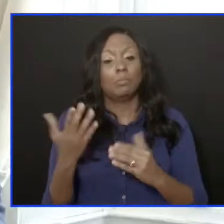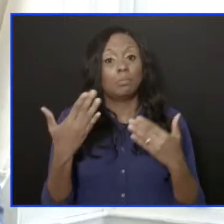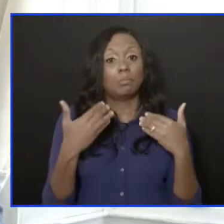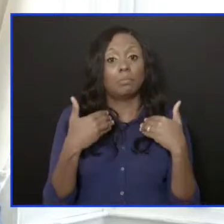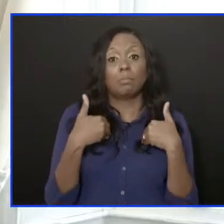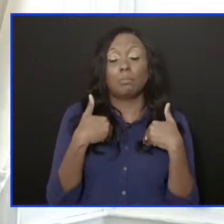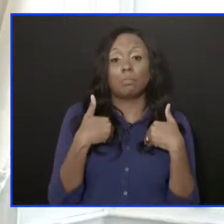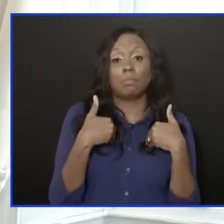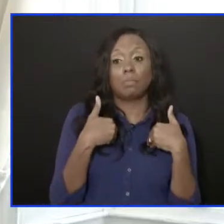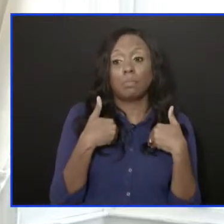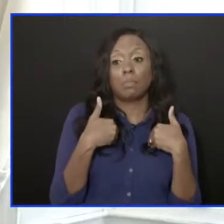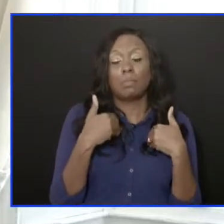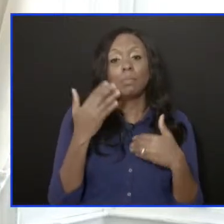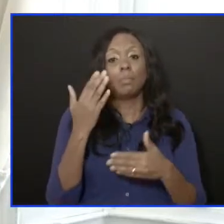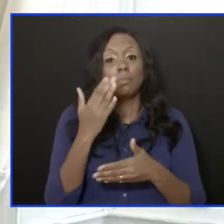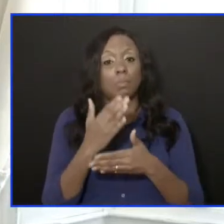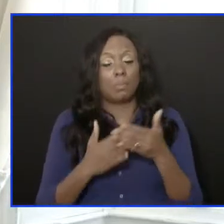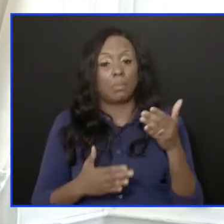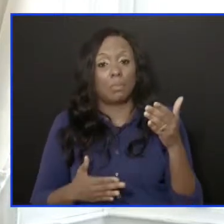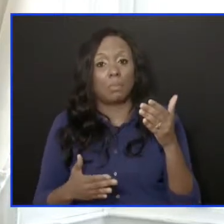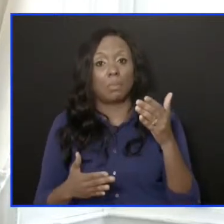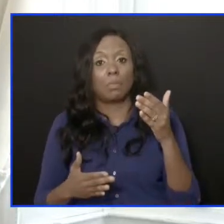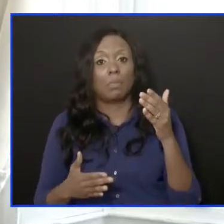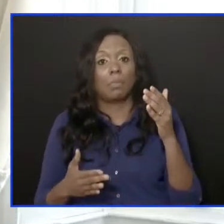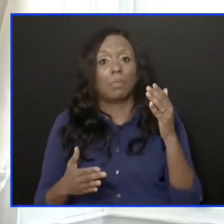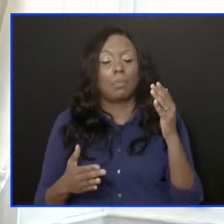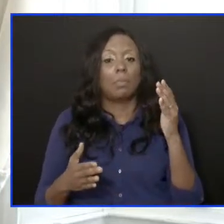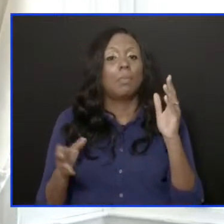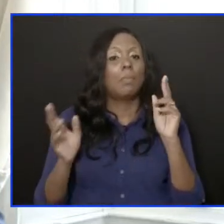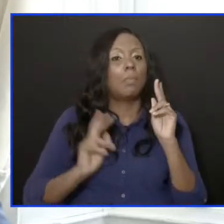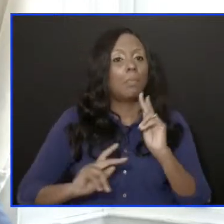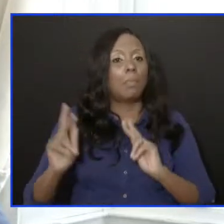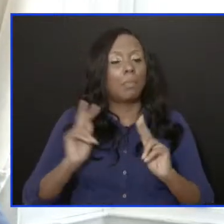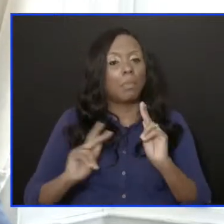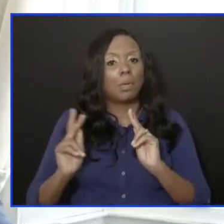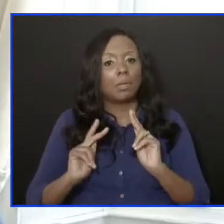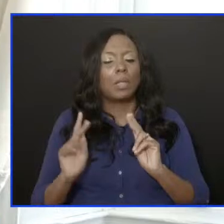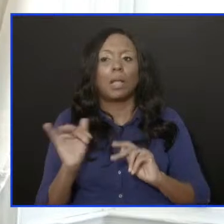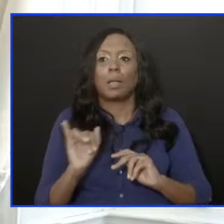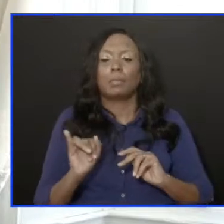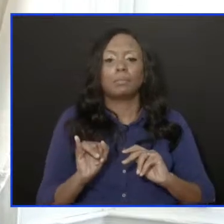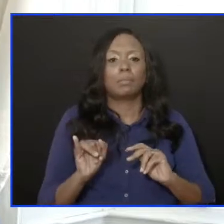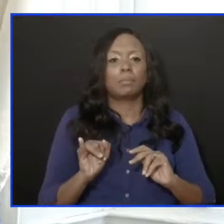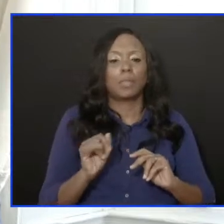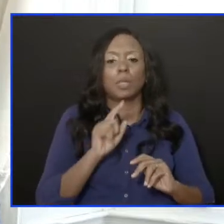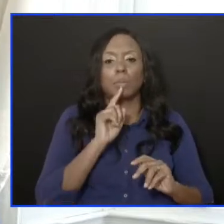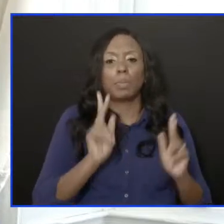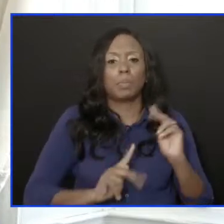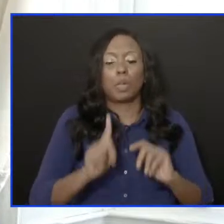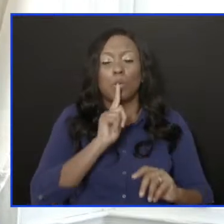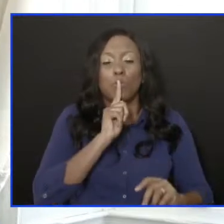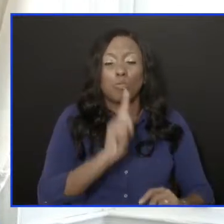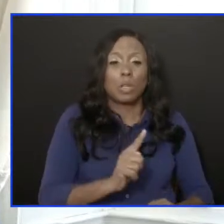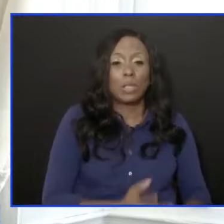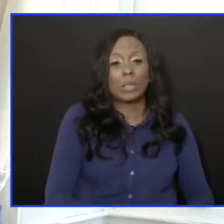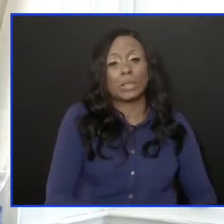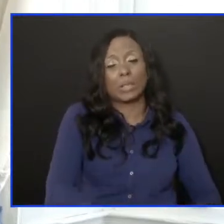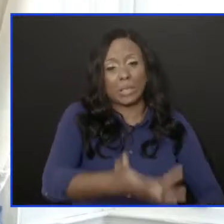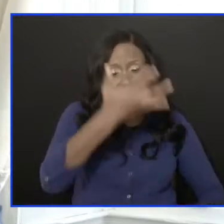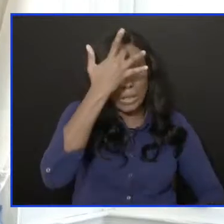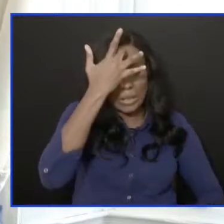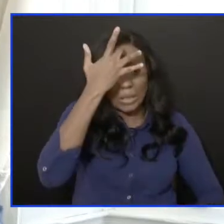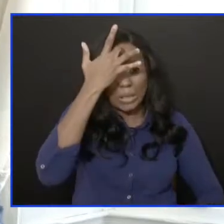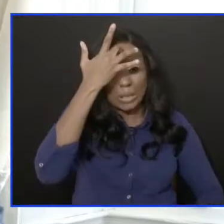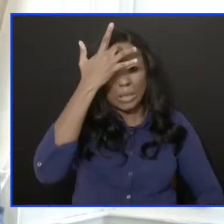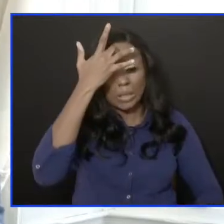ill individuals within our facilities. So if we think in our primary isolation A area, which you knew before as primary